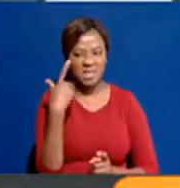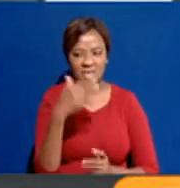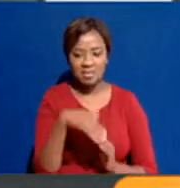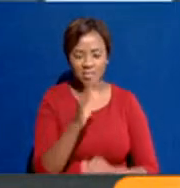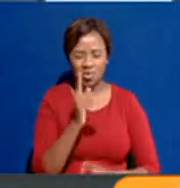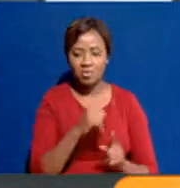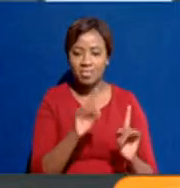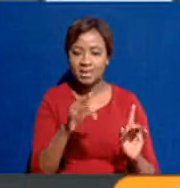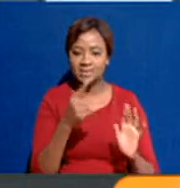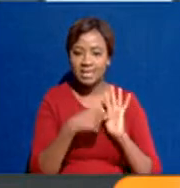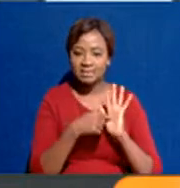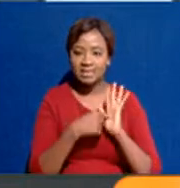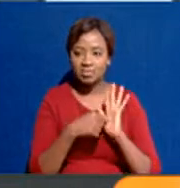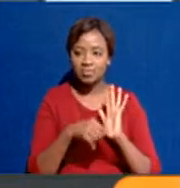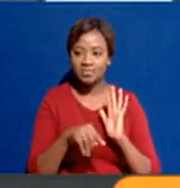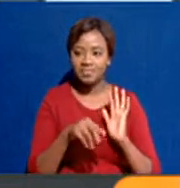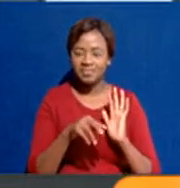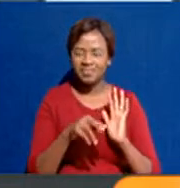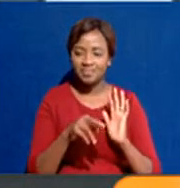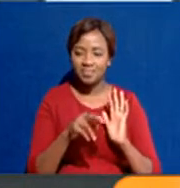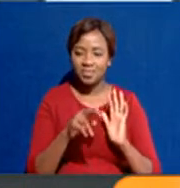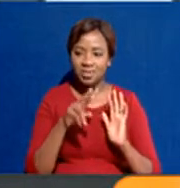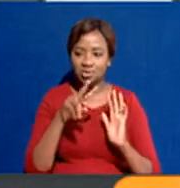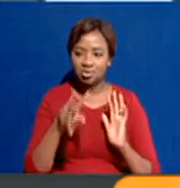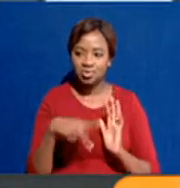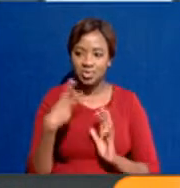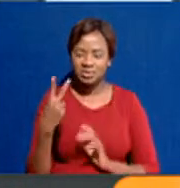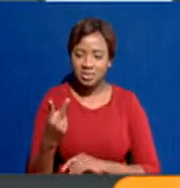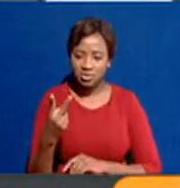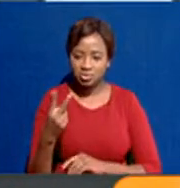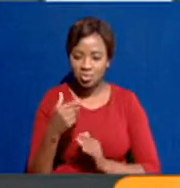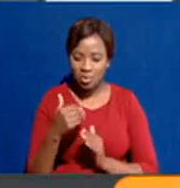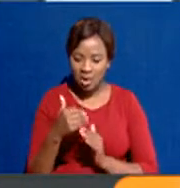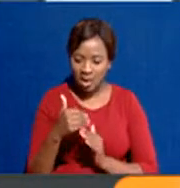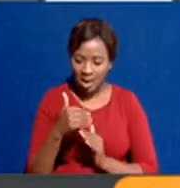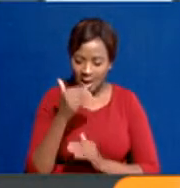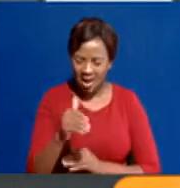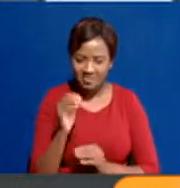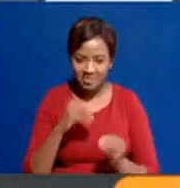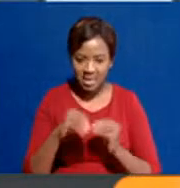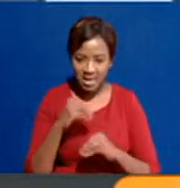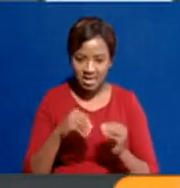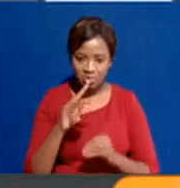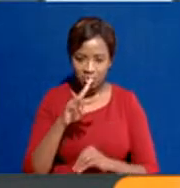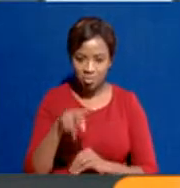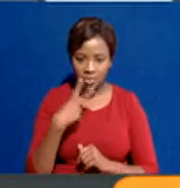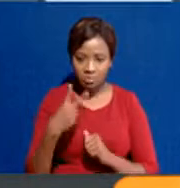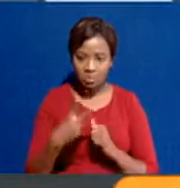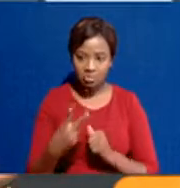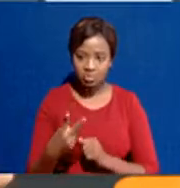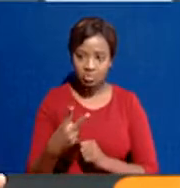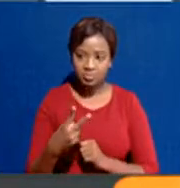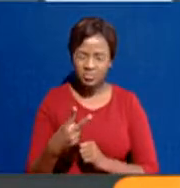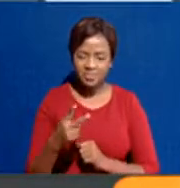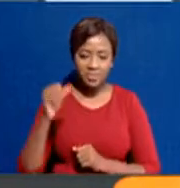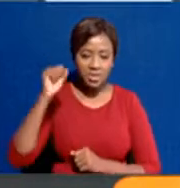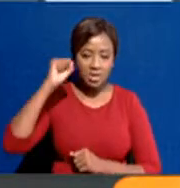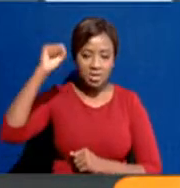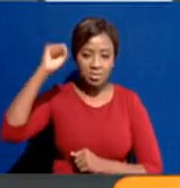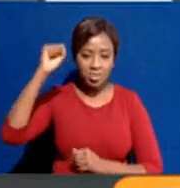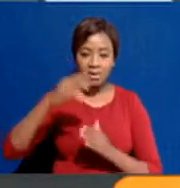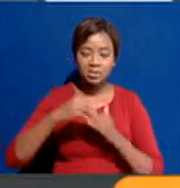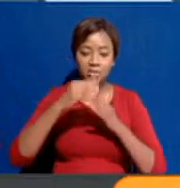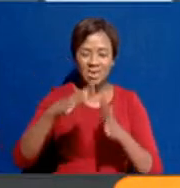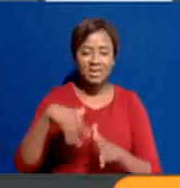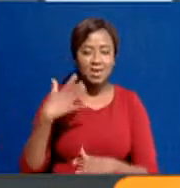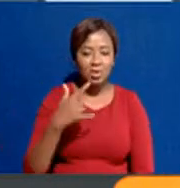in 2000 and which was it, 2002, just before the election, and political leaders have been speaking about it,